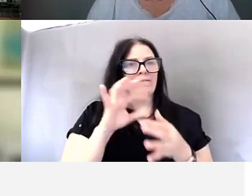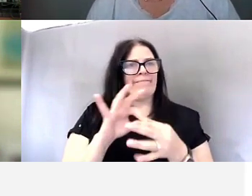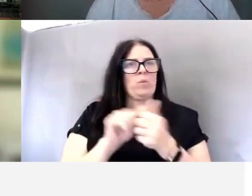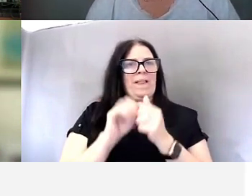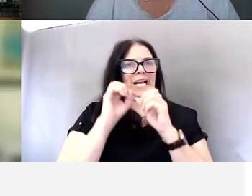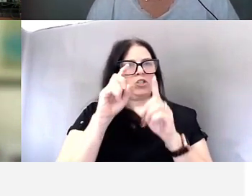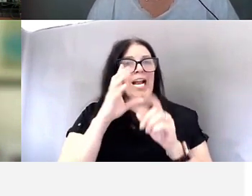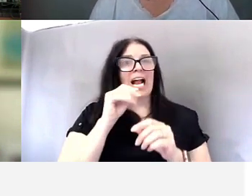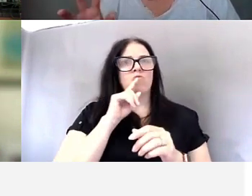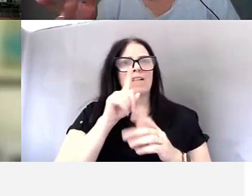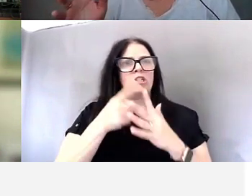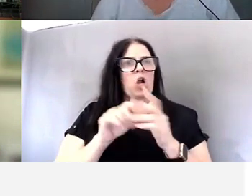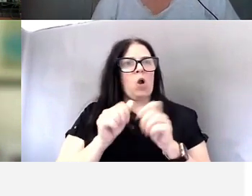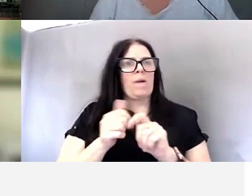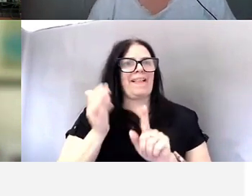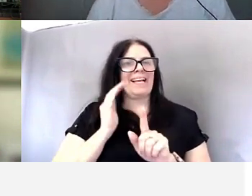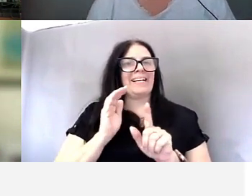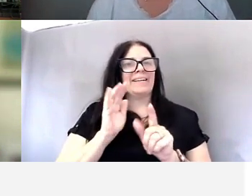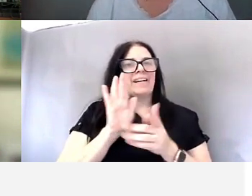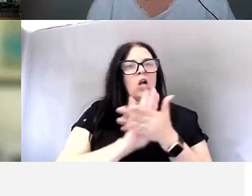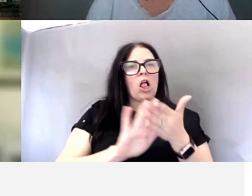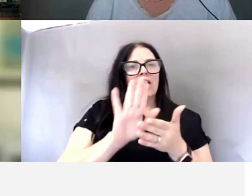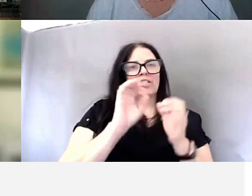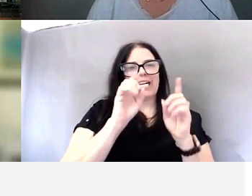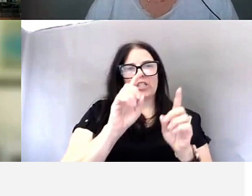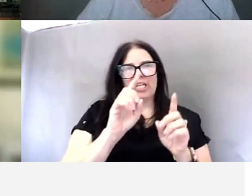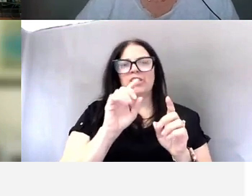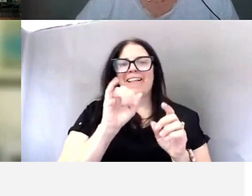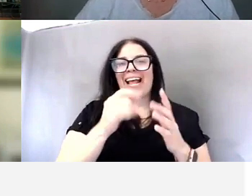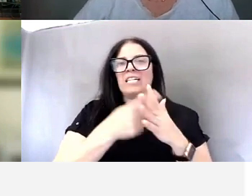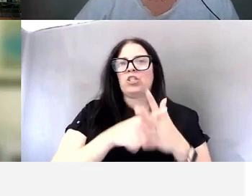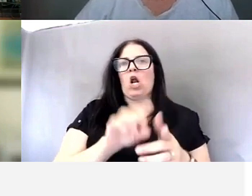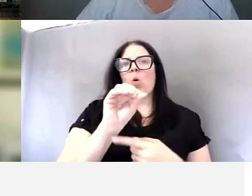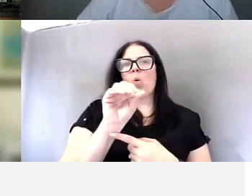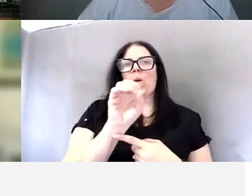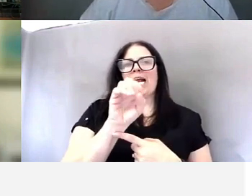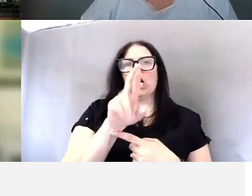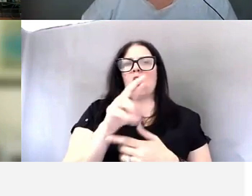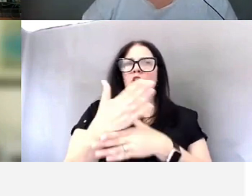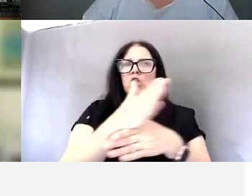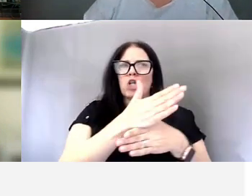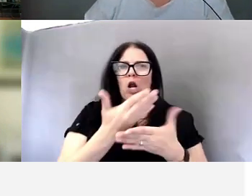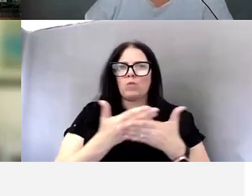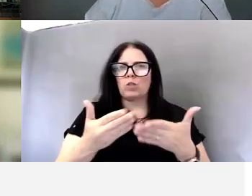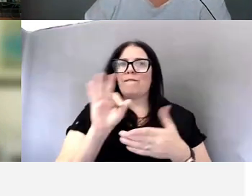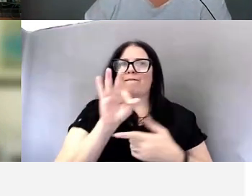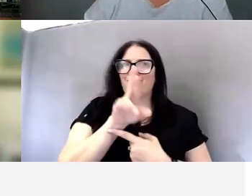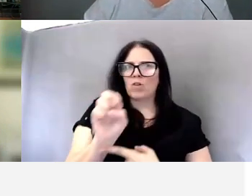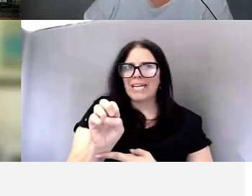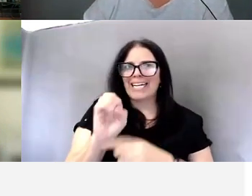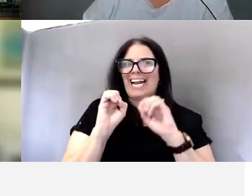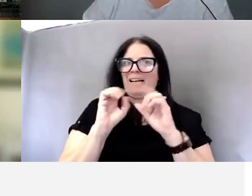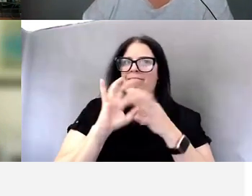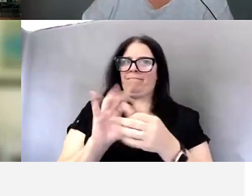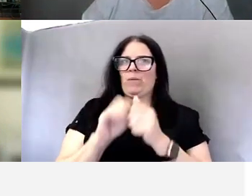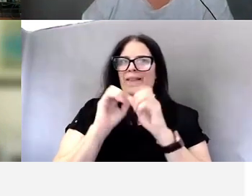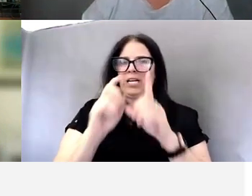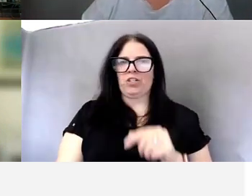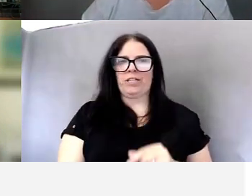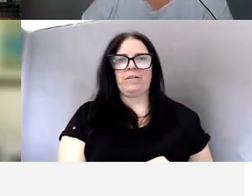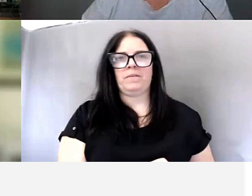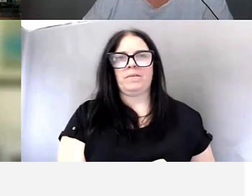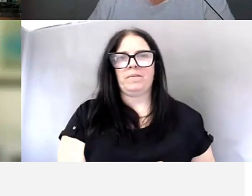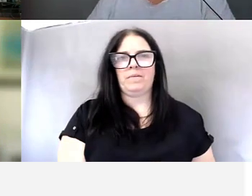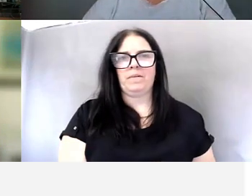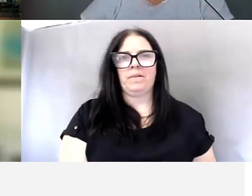and post-secondary. That's kind of where the movement began. Yeah, great. Perfect. We have one more participant typing. I'm going to